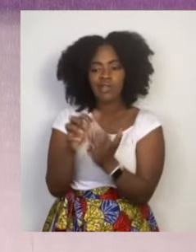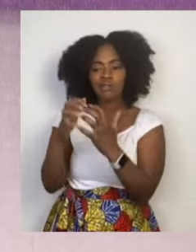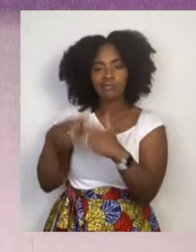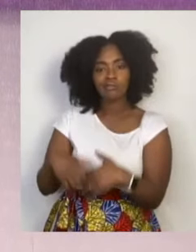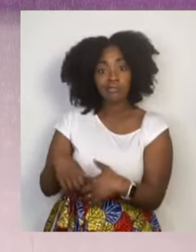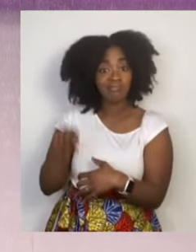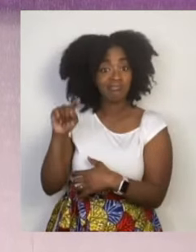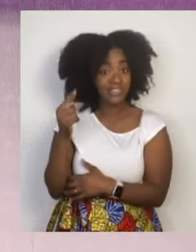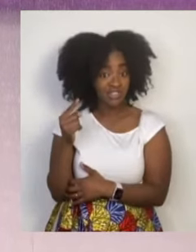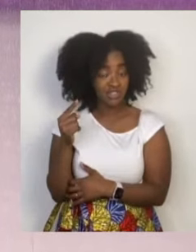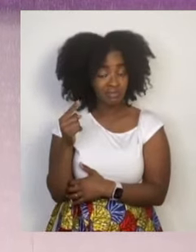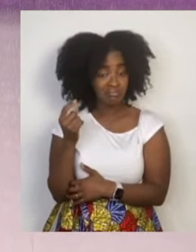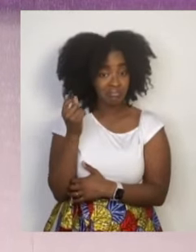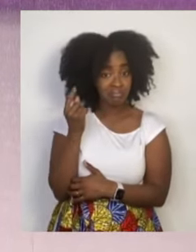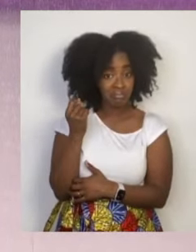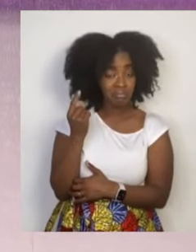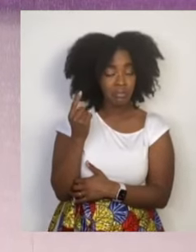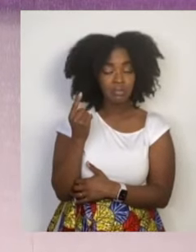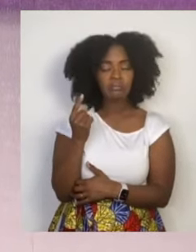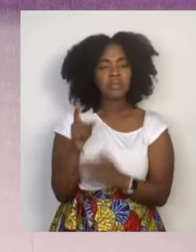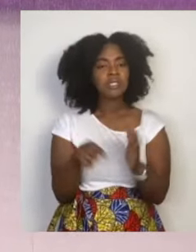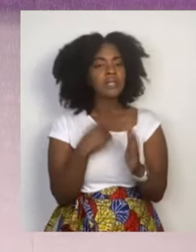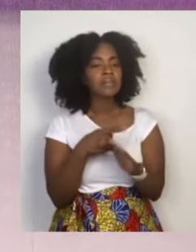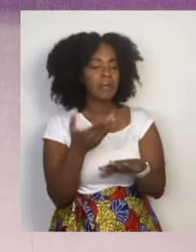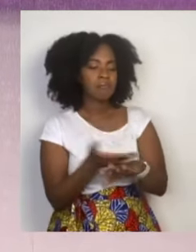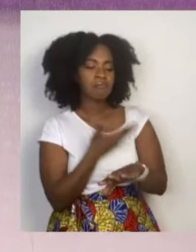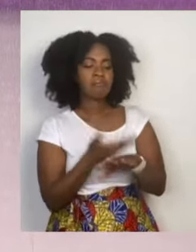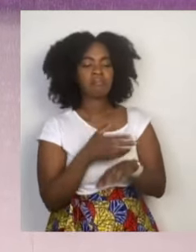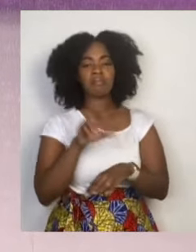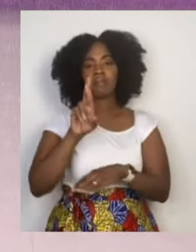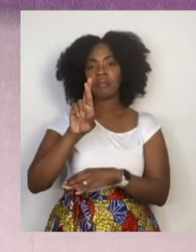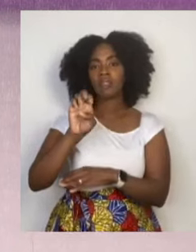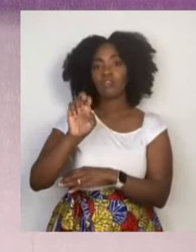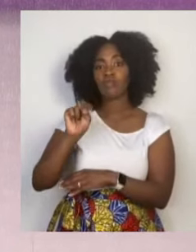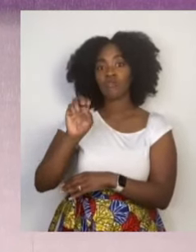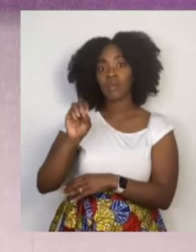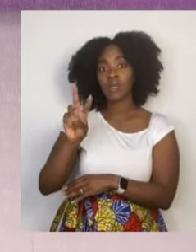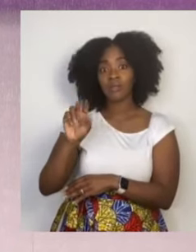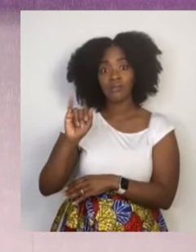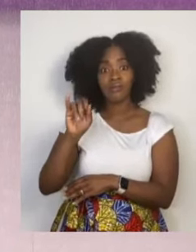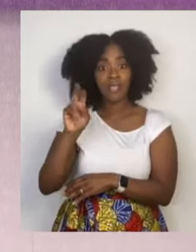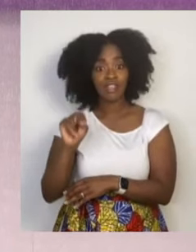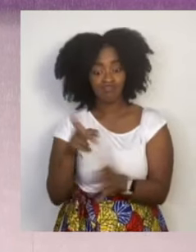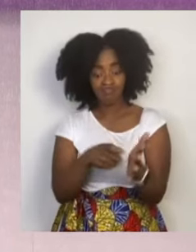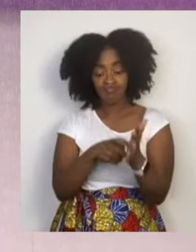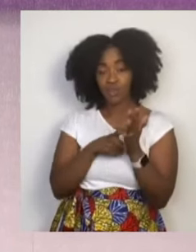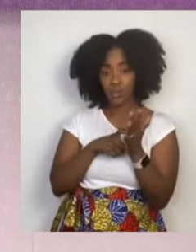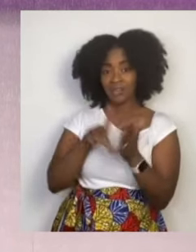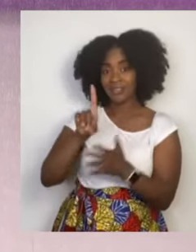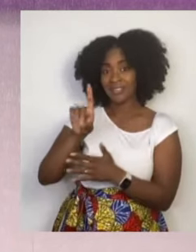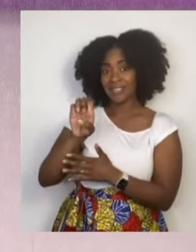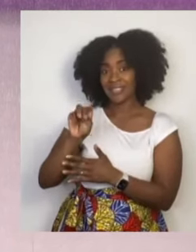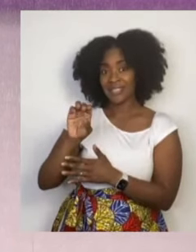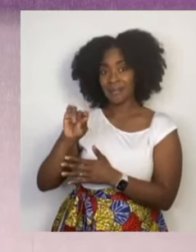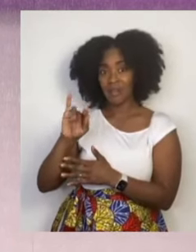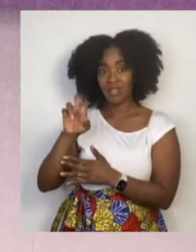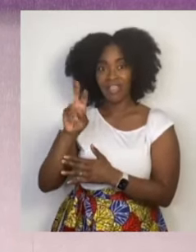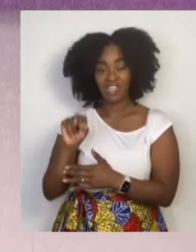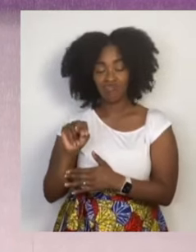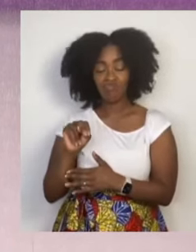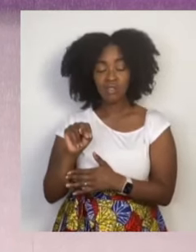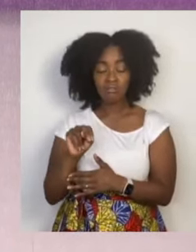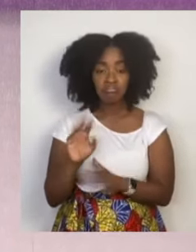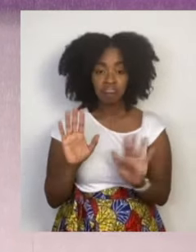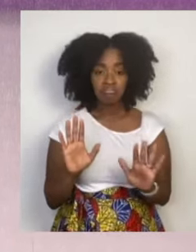Y'all don't want to go with me this morning. Y'all see, we got some construction projects going on right now. We're